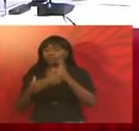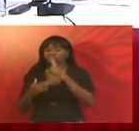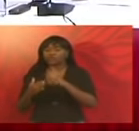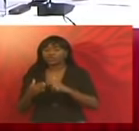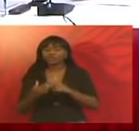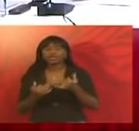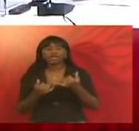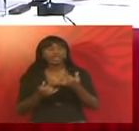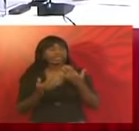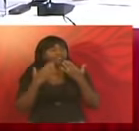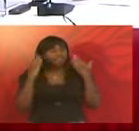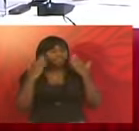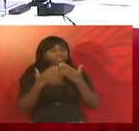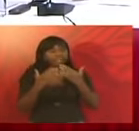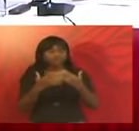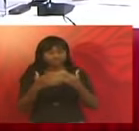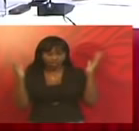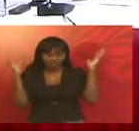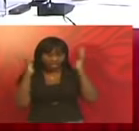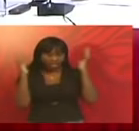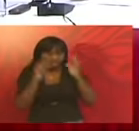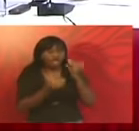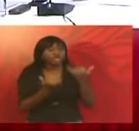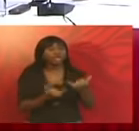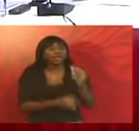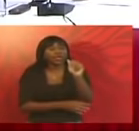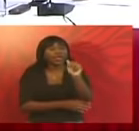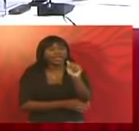for that response. We now move to AZP,